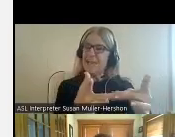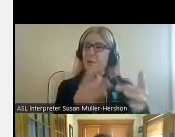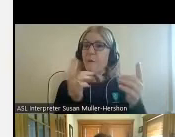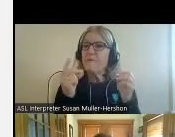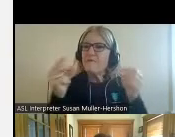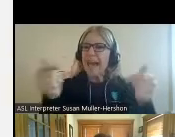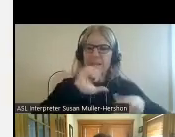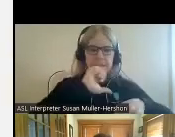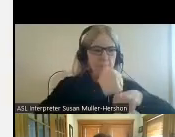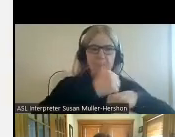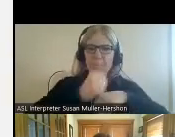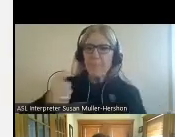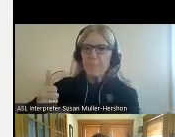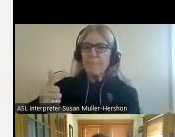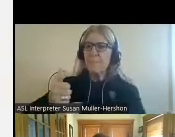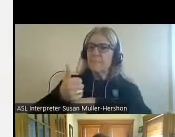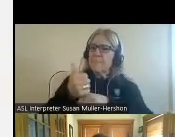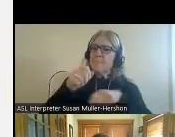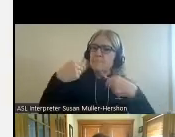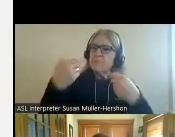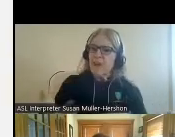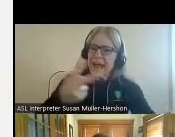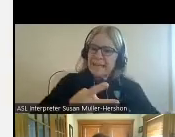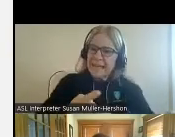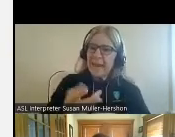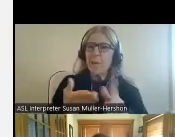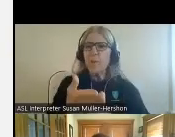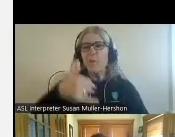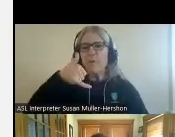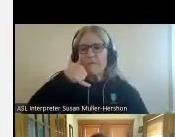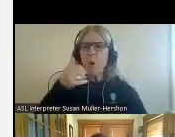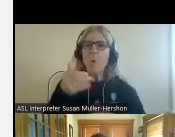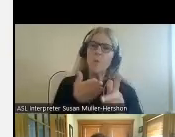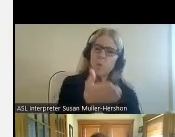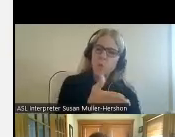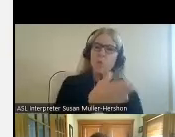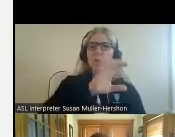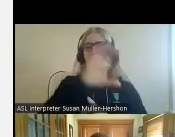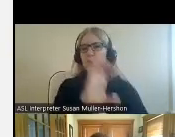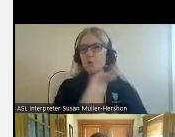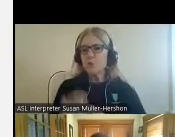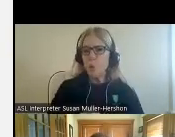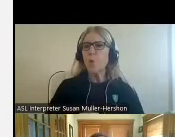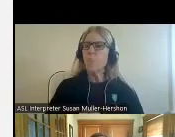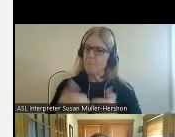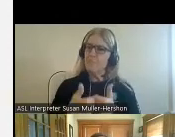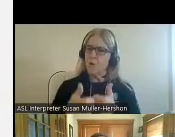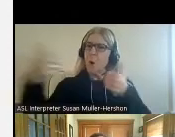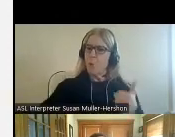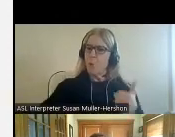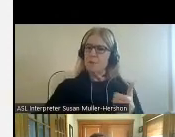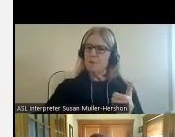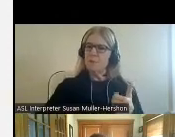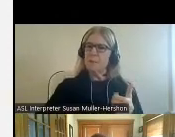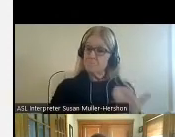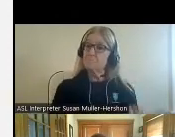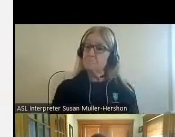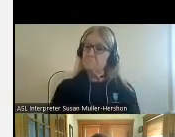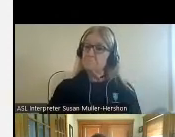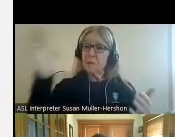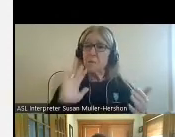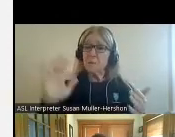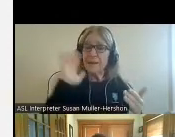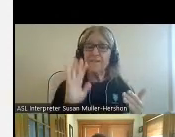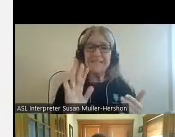of telemedicine, particularly in mental health services, which can be done quite well remotely. And previously, access